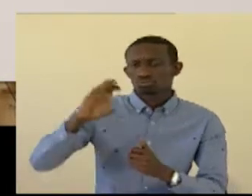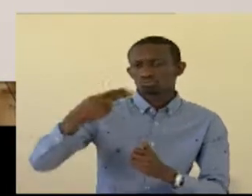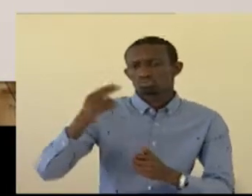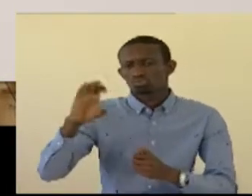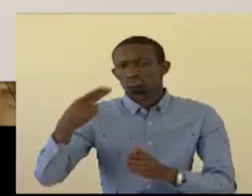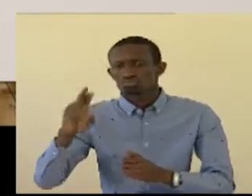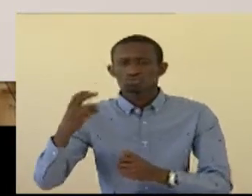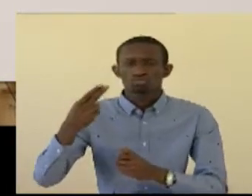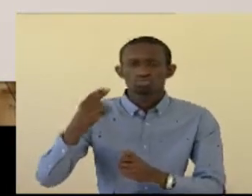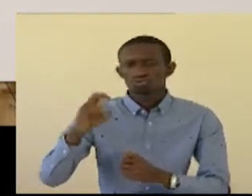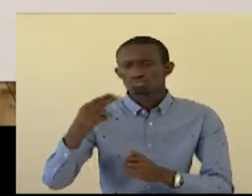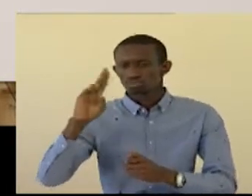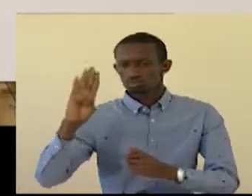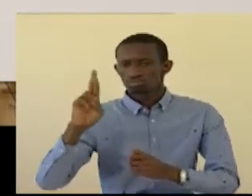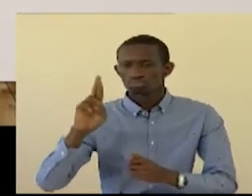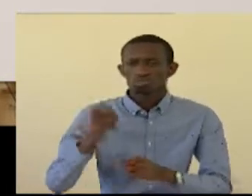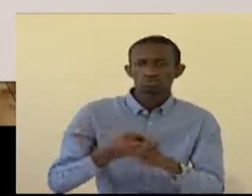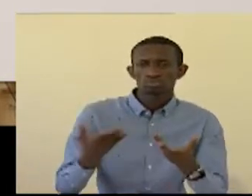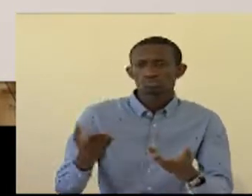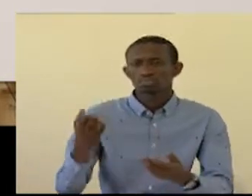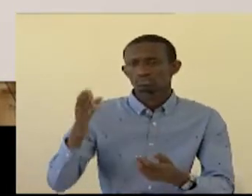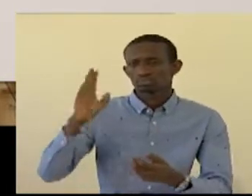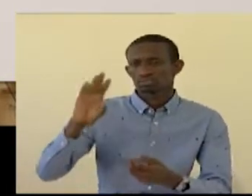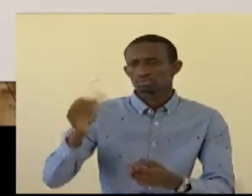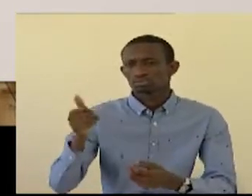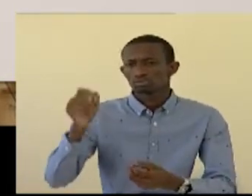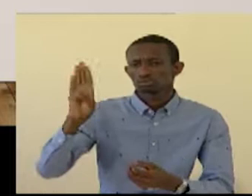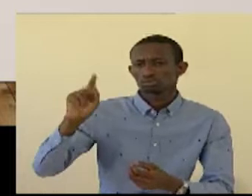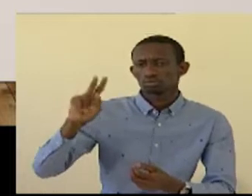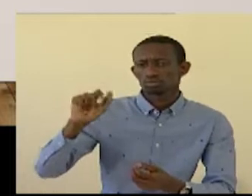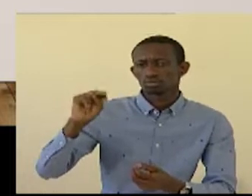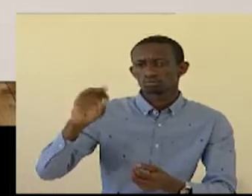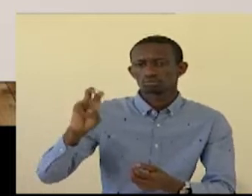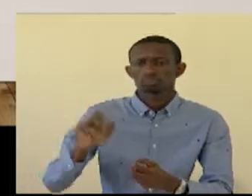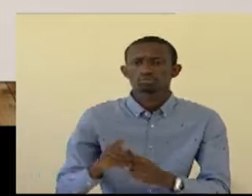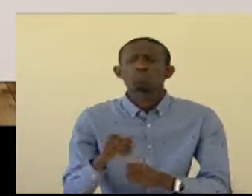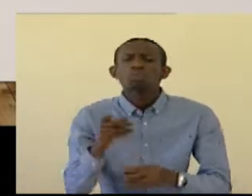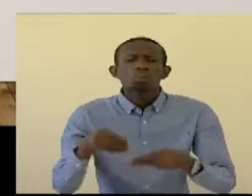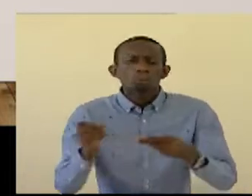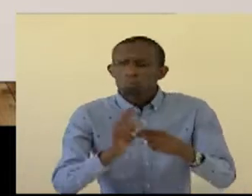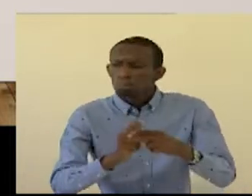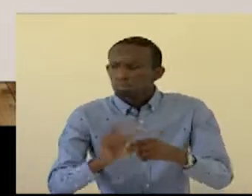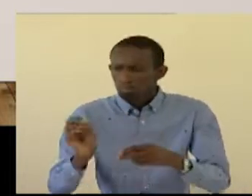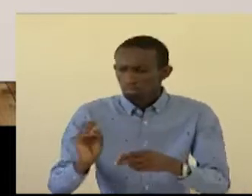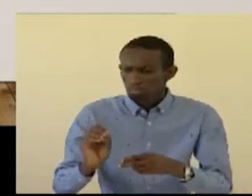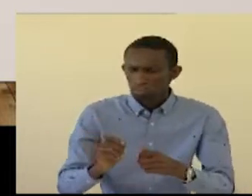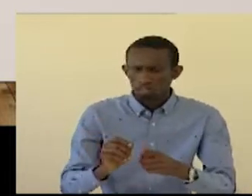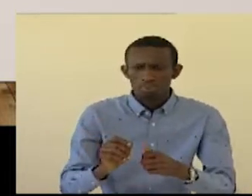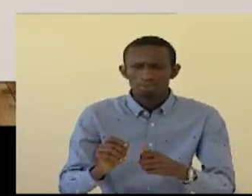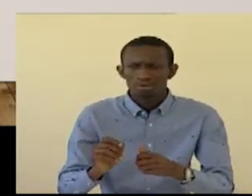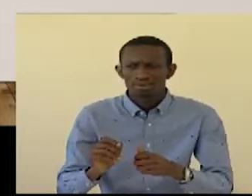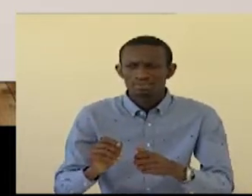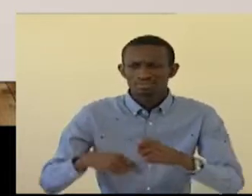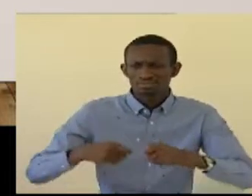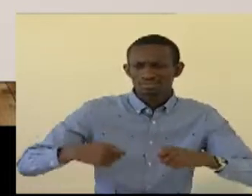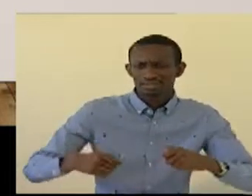bromobutane from this compound, 1-bromobutane from this compound. Name and write a mechanism for the reaction